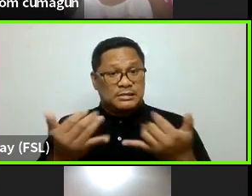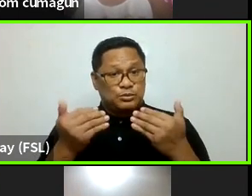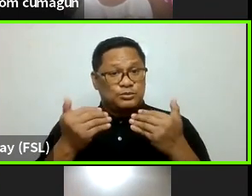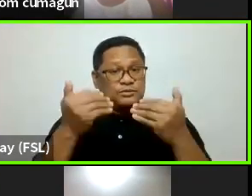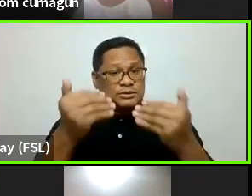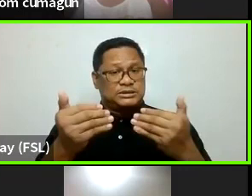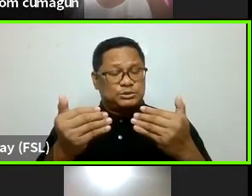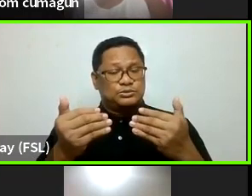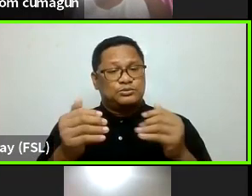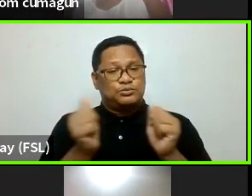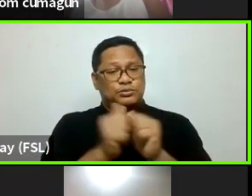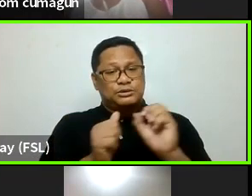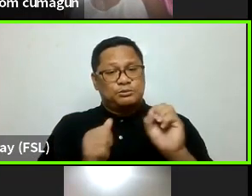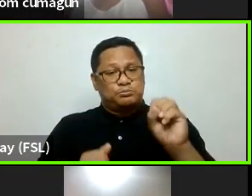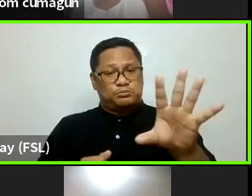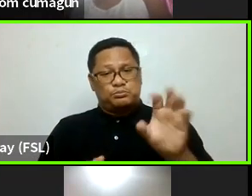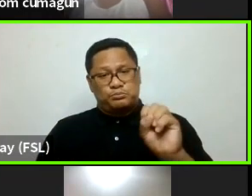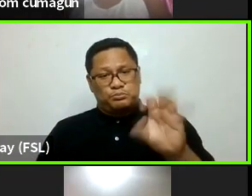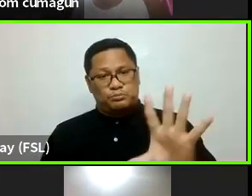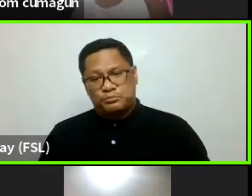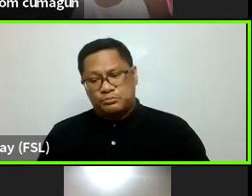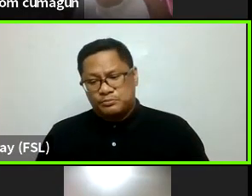slides. Okay.